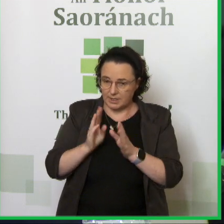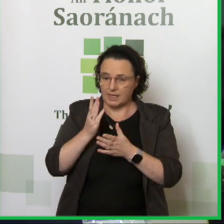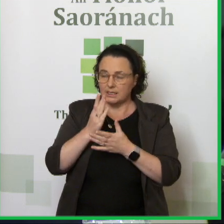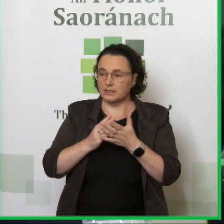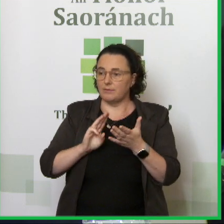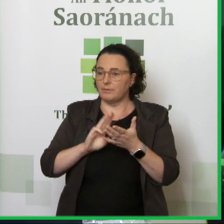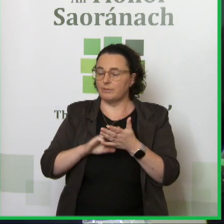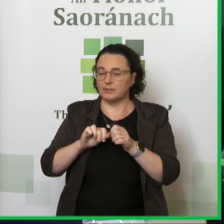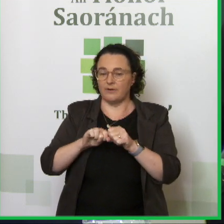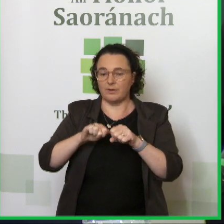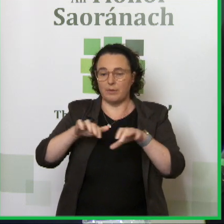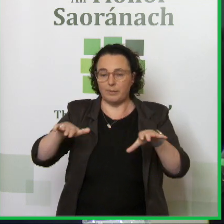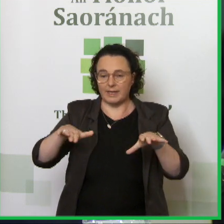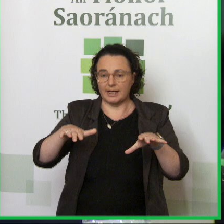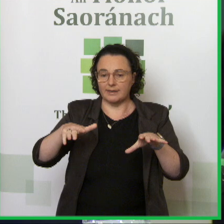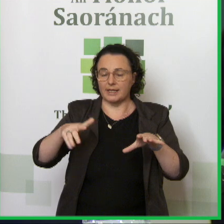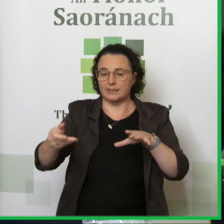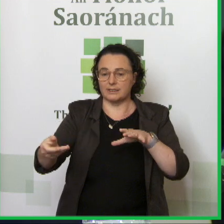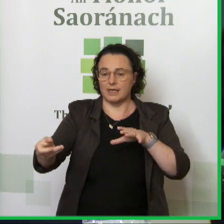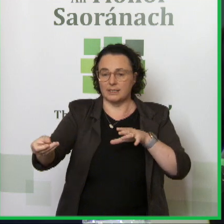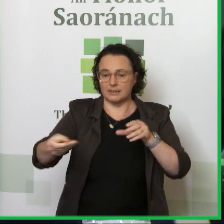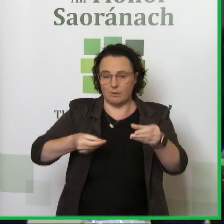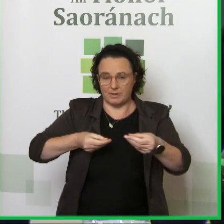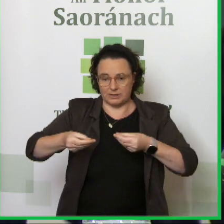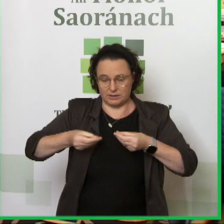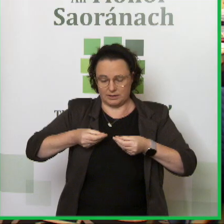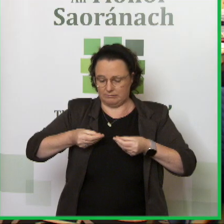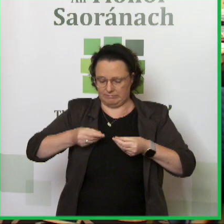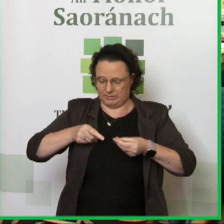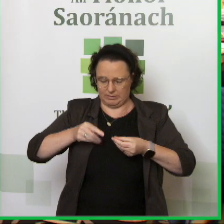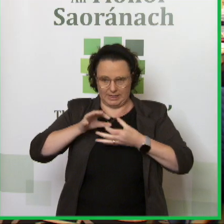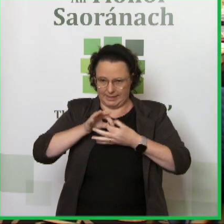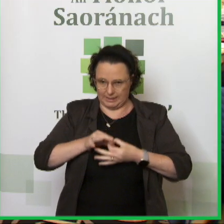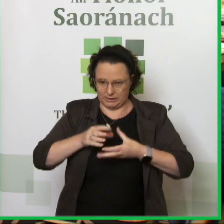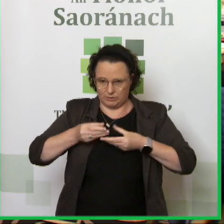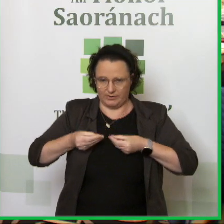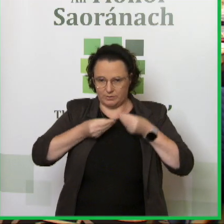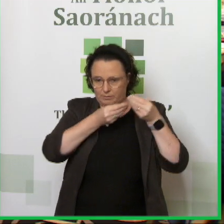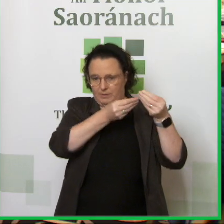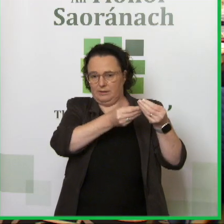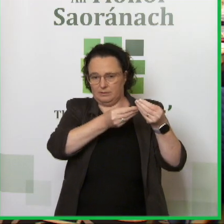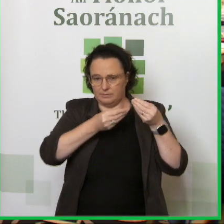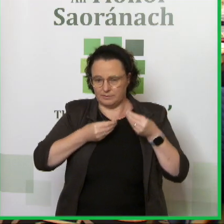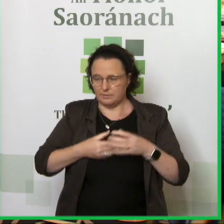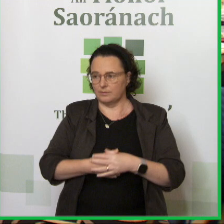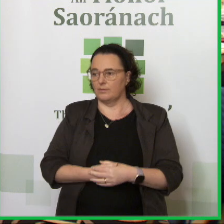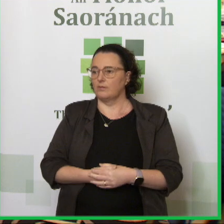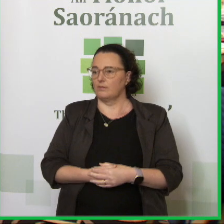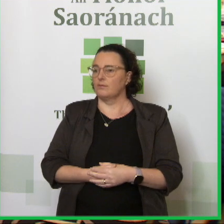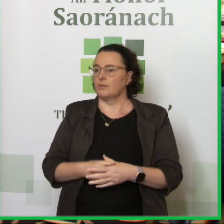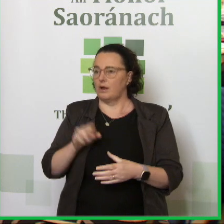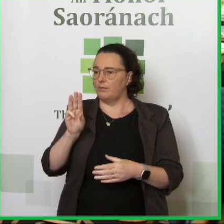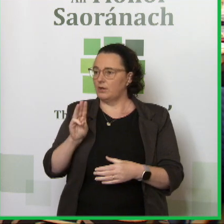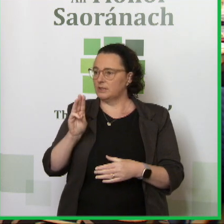So it's doing as much as we can while staying within the terms of reference. Okay. Go to floor. Have